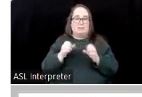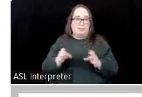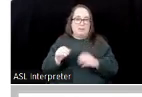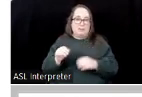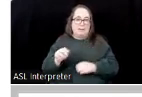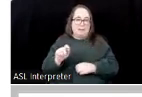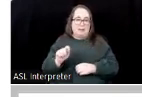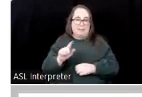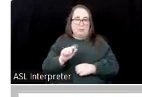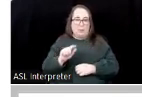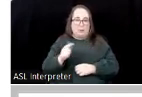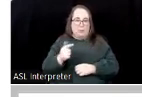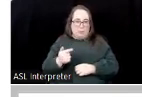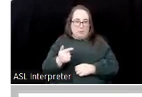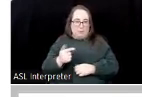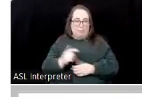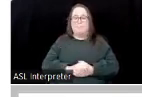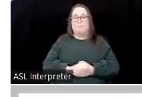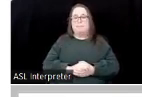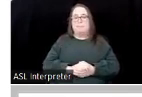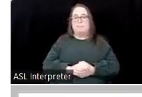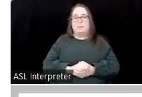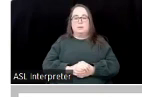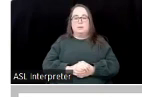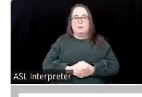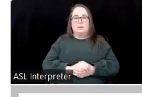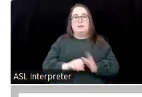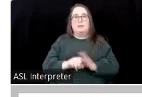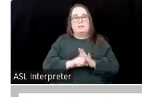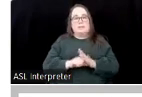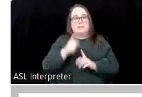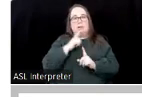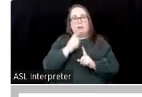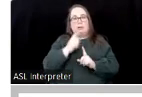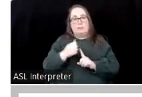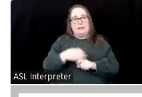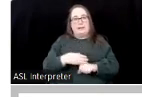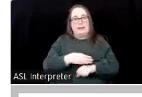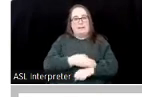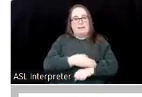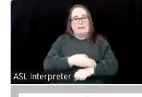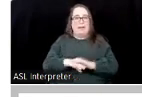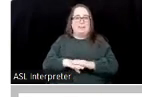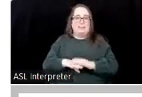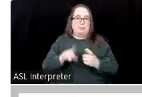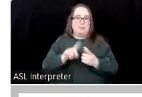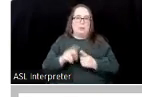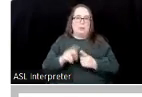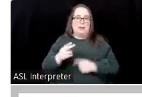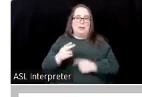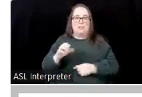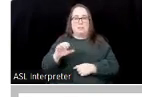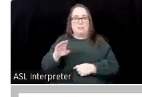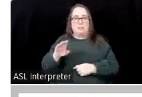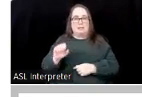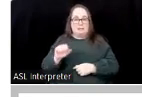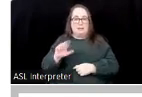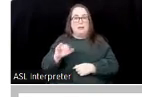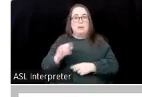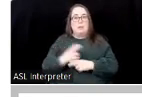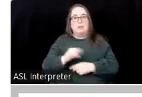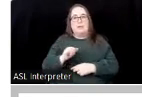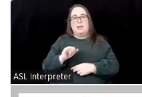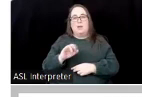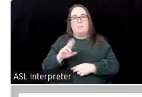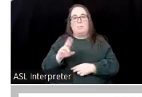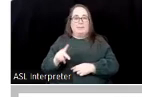of 2021, under which states are expanding and enhancing access to HCBS by using ARP